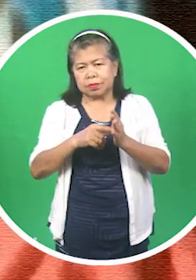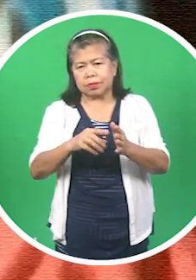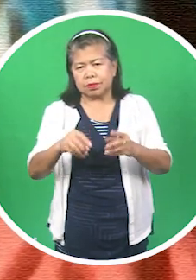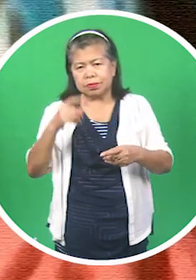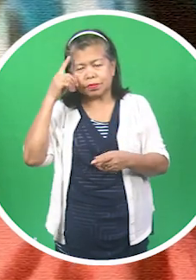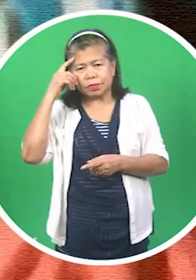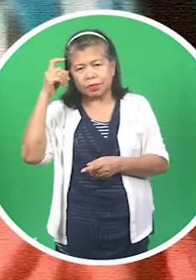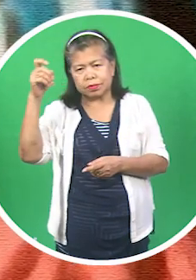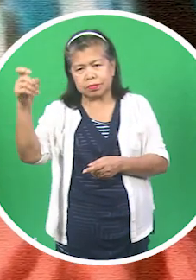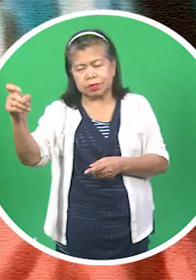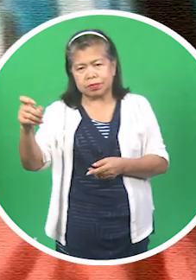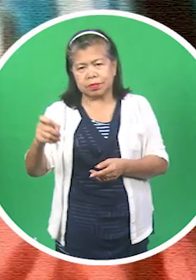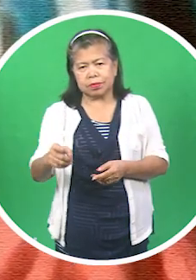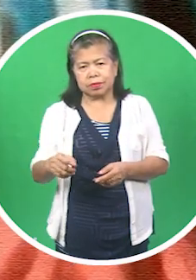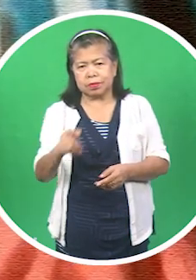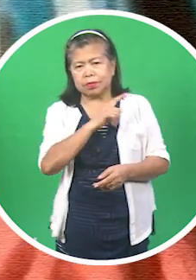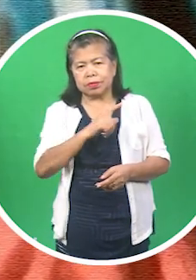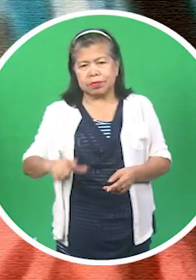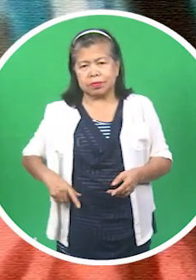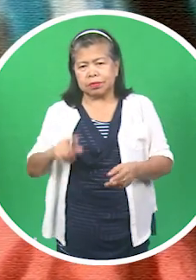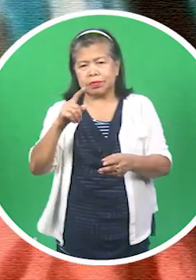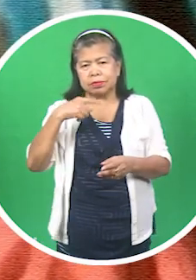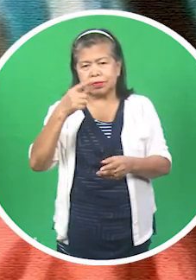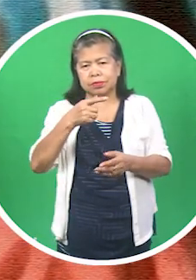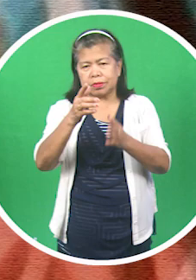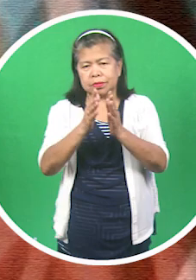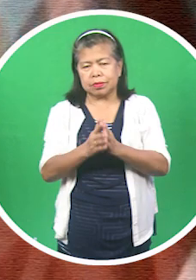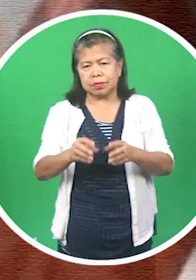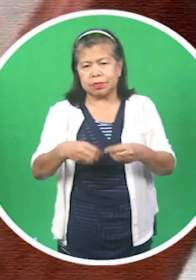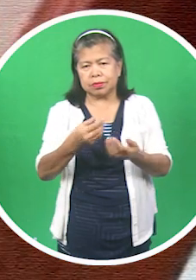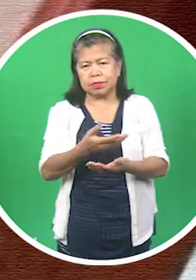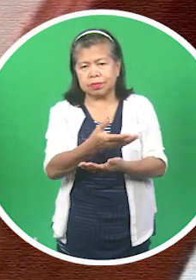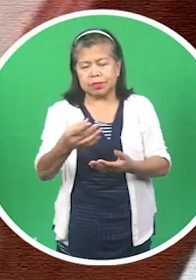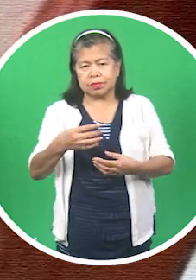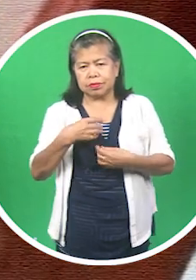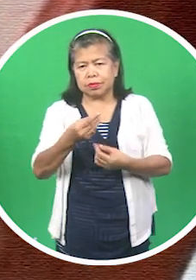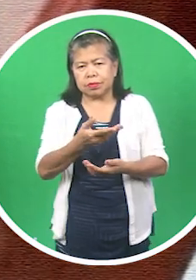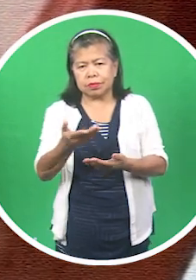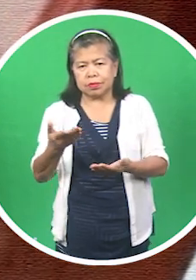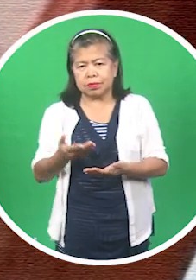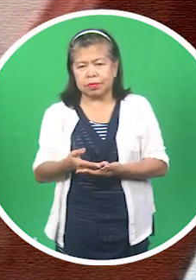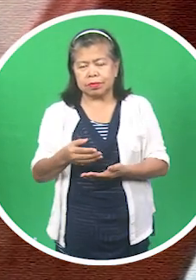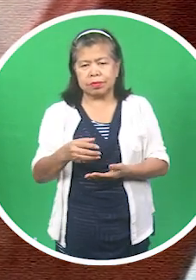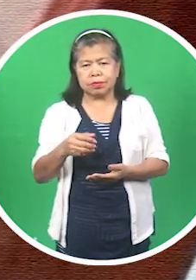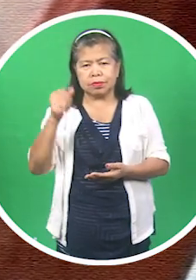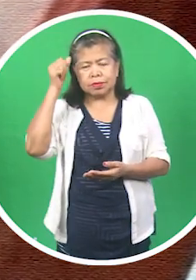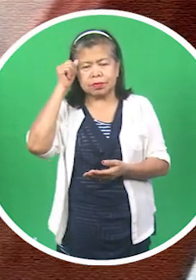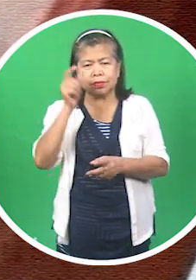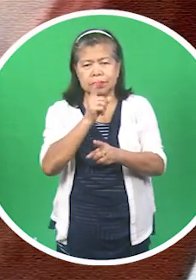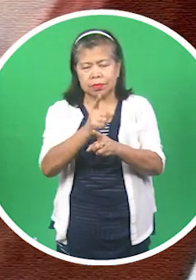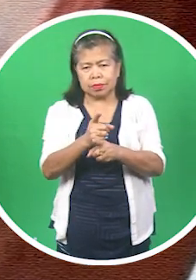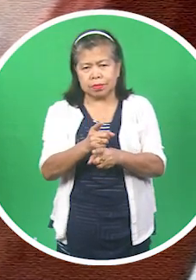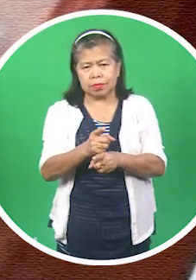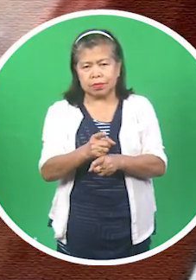God appeared to him in a dream. The Lord God told him to ask for anything he wanted.